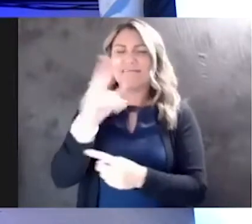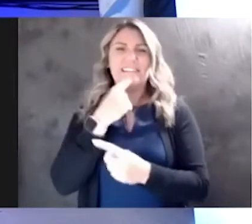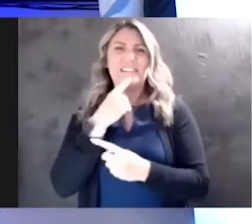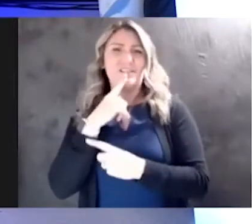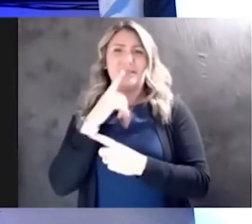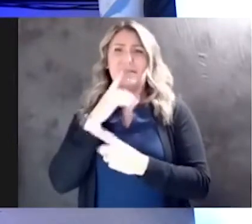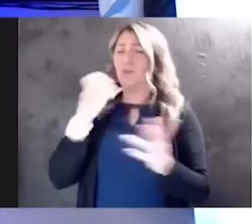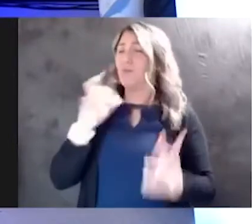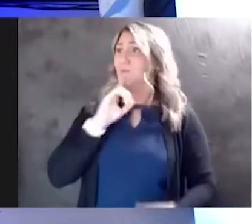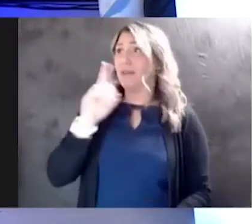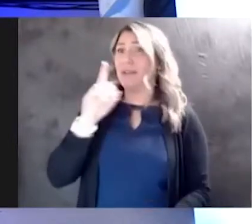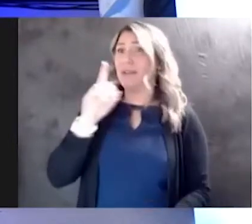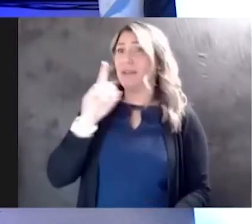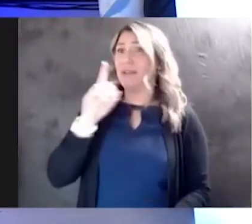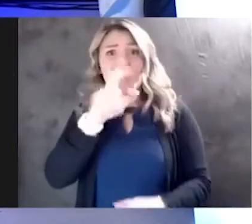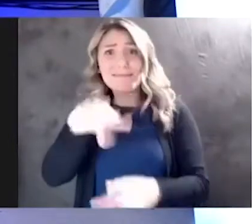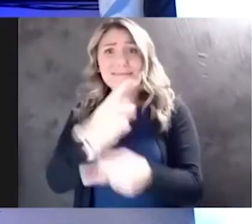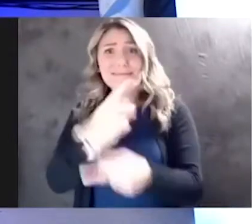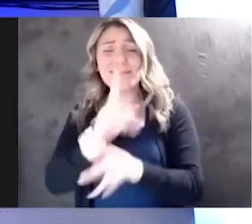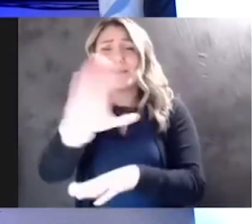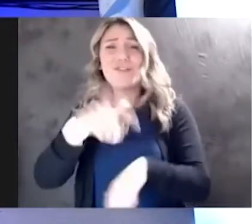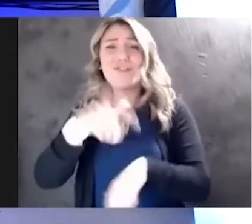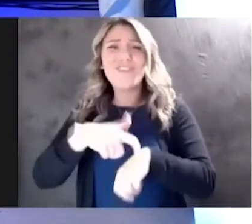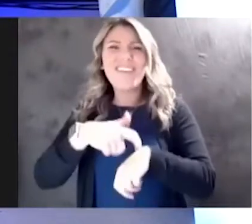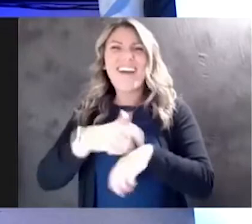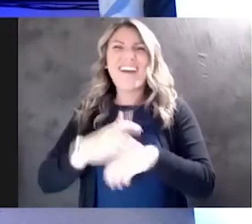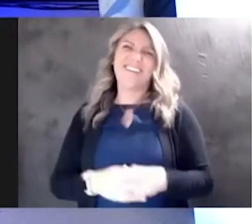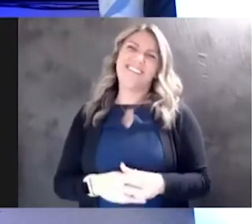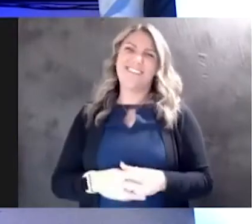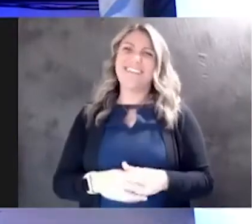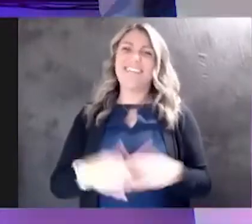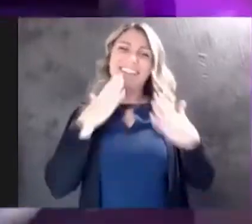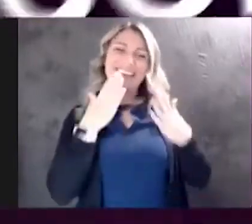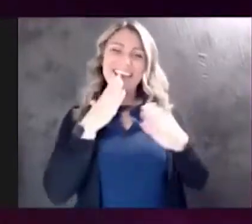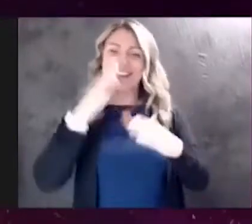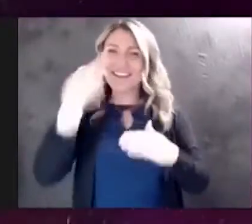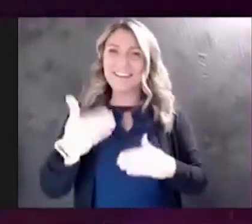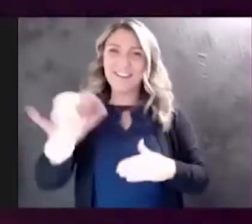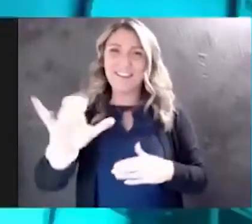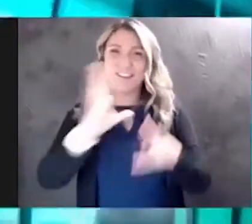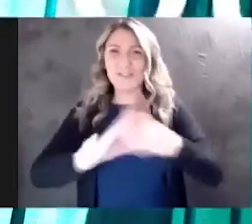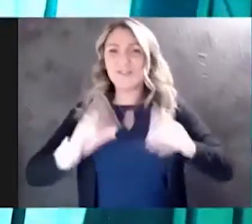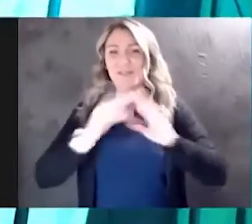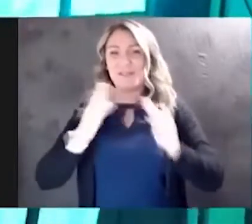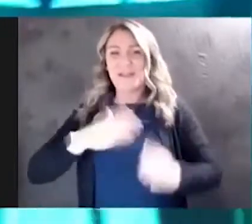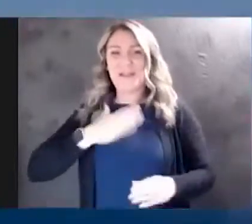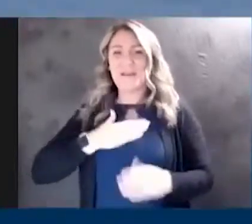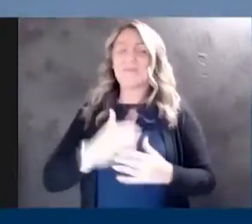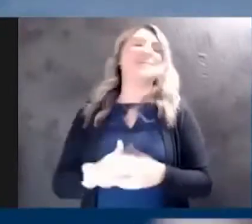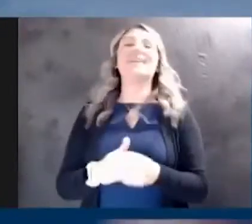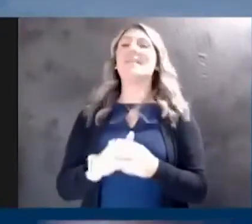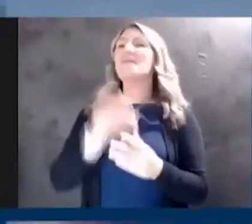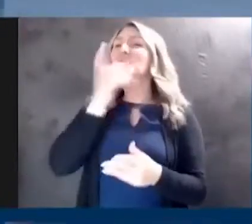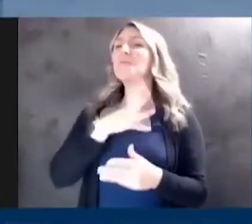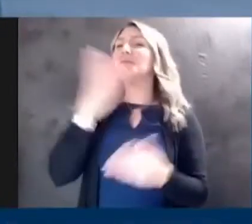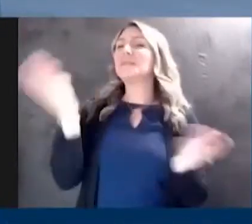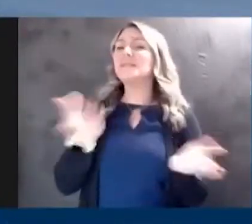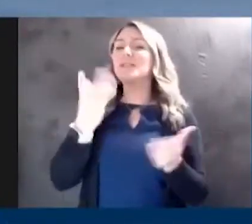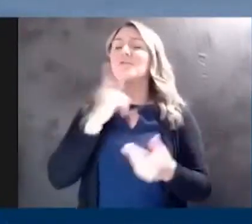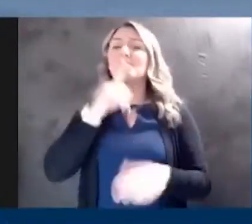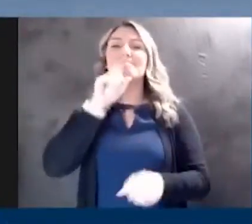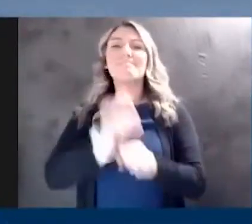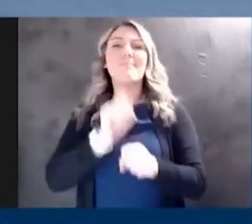the best times of their life. So thank you for introducing me to that story. I'm glad we could bring those ladies here today. As promised, of course, we're ready to take